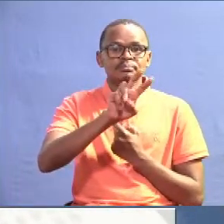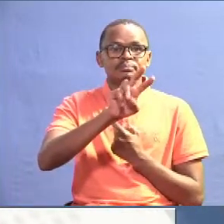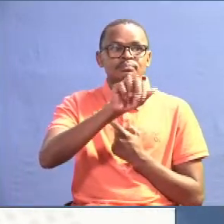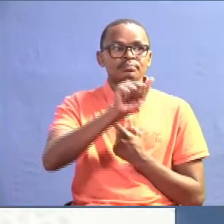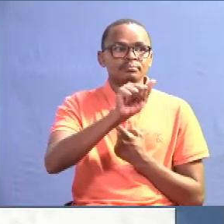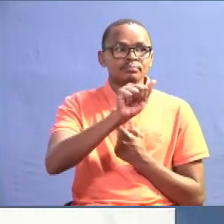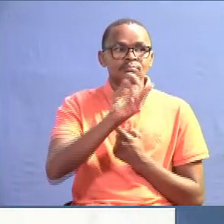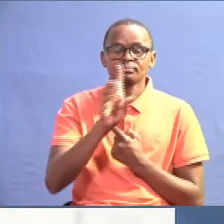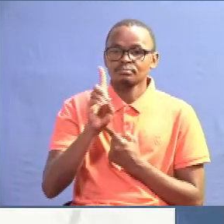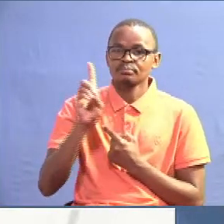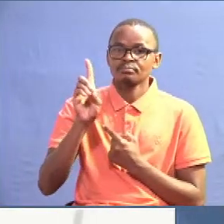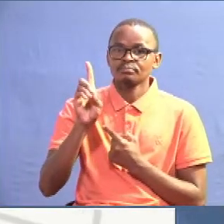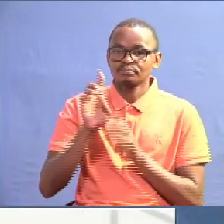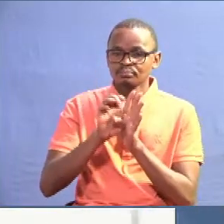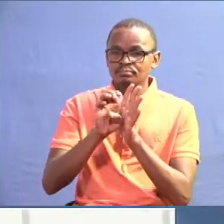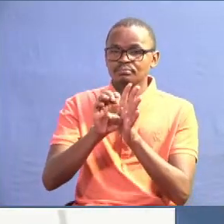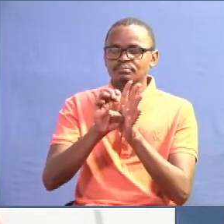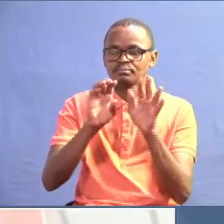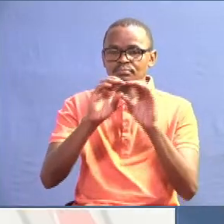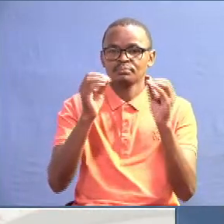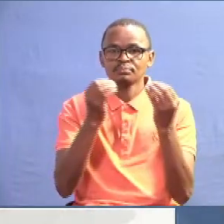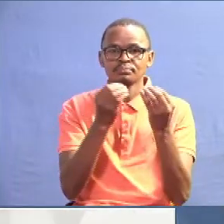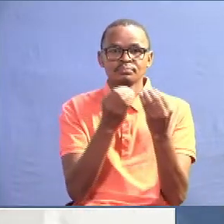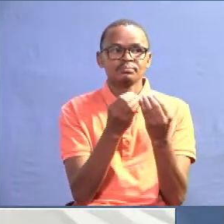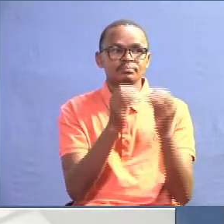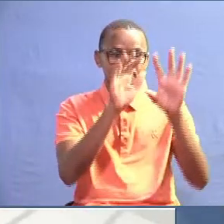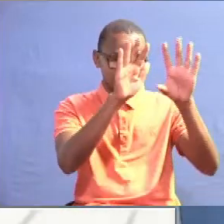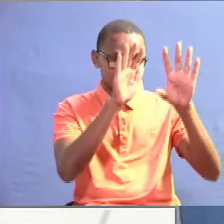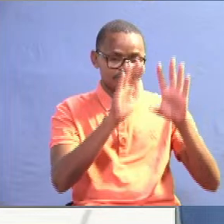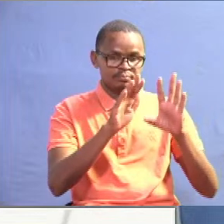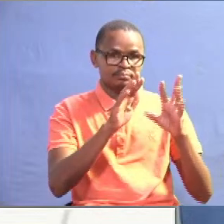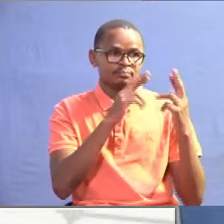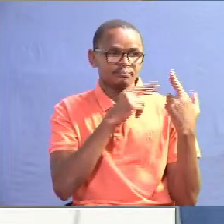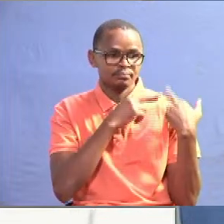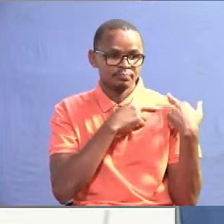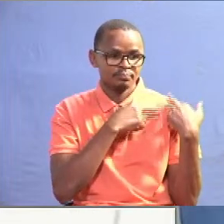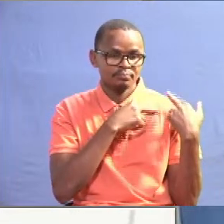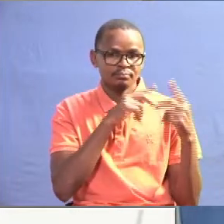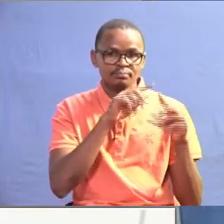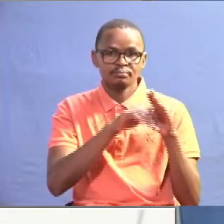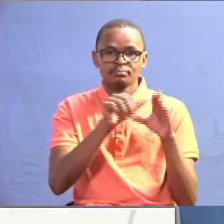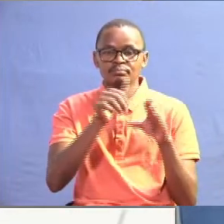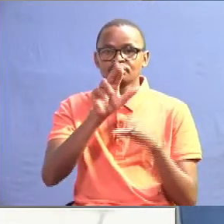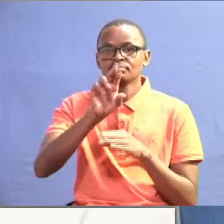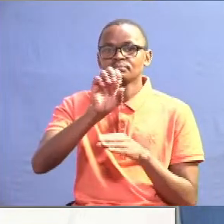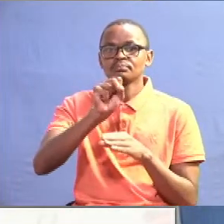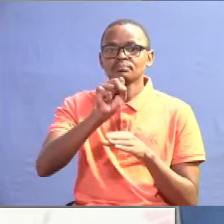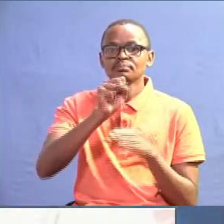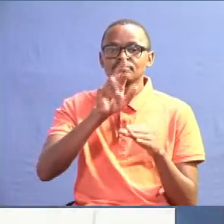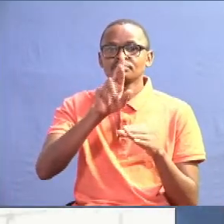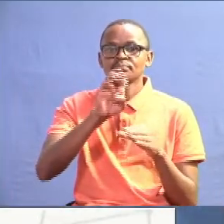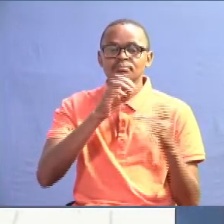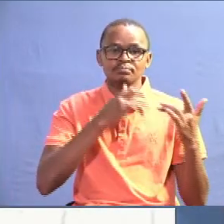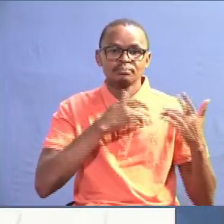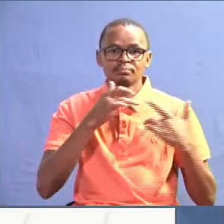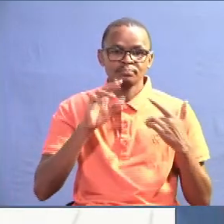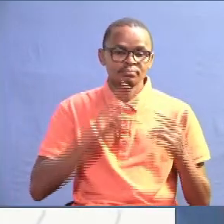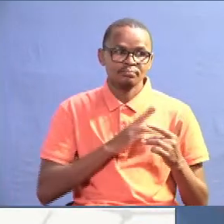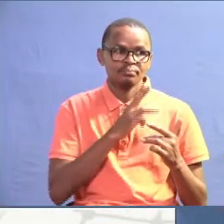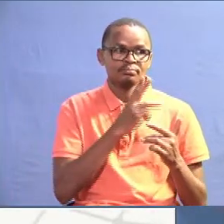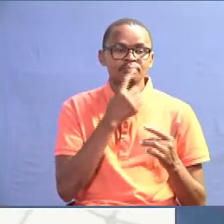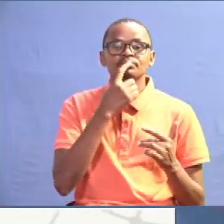Tarek Jasarevic emphasized the organization's vital role in global health and urged the U.S. to reconsider. Regrets